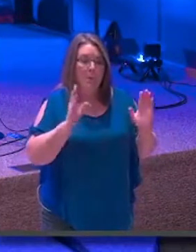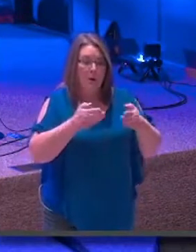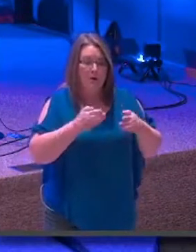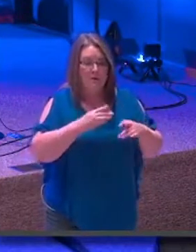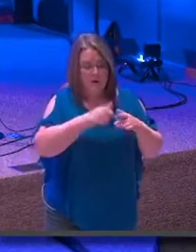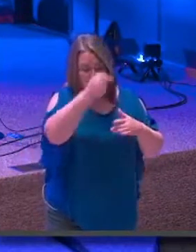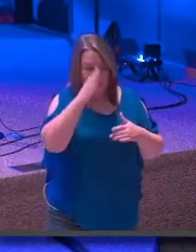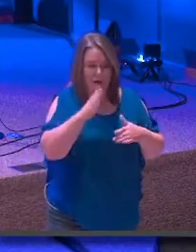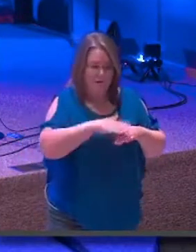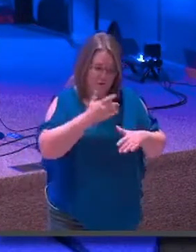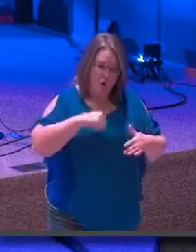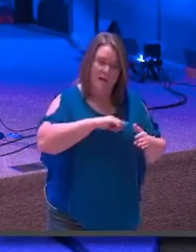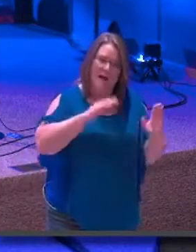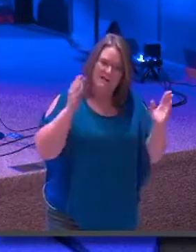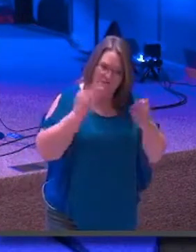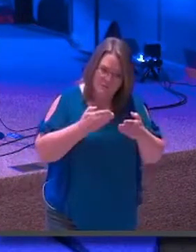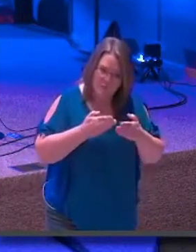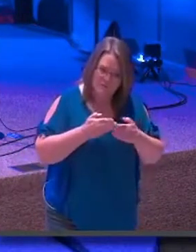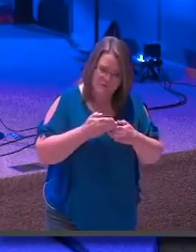us to do.